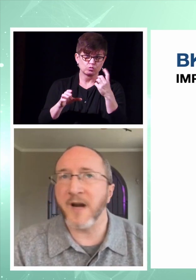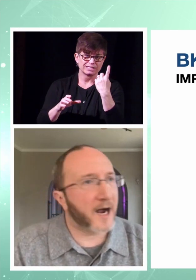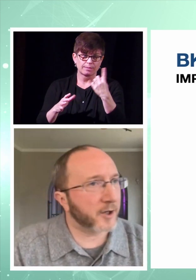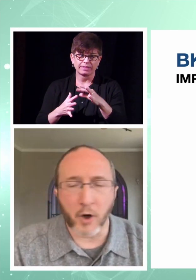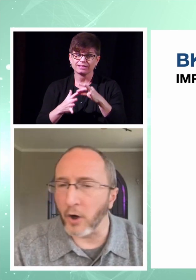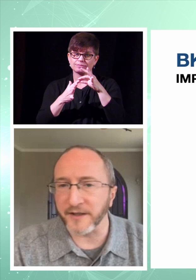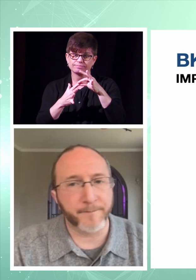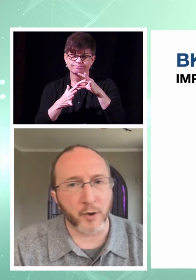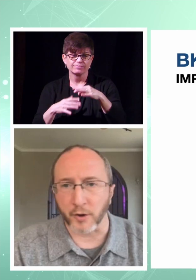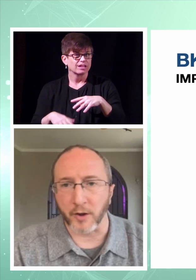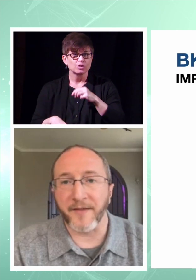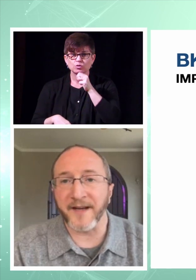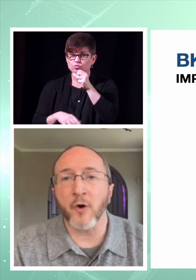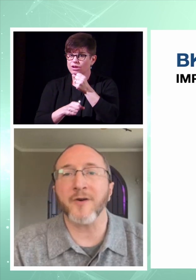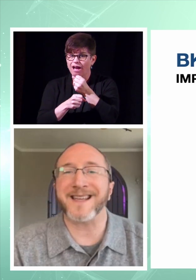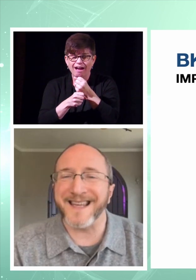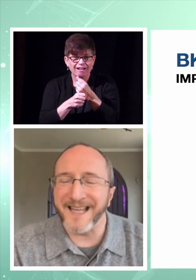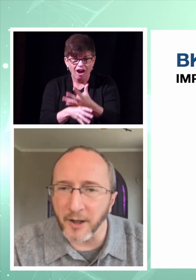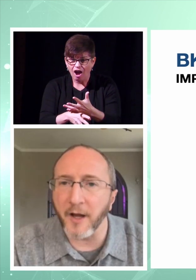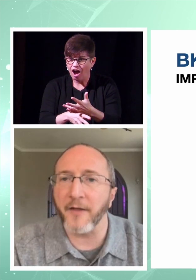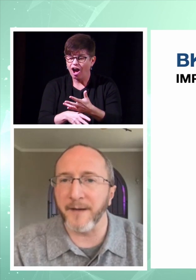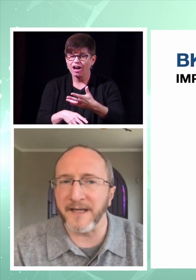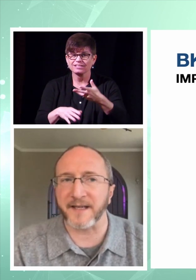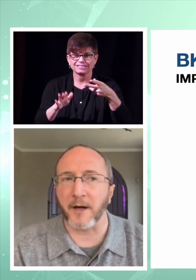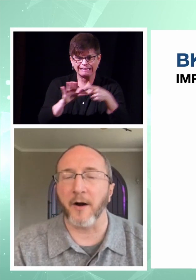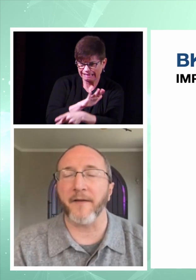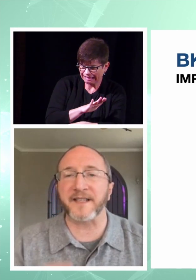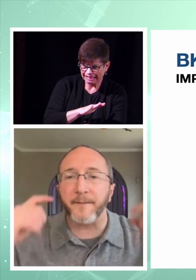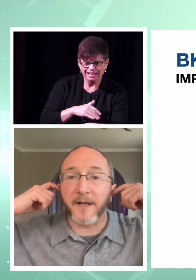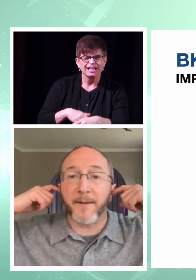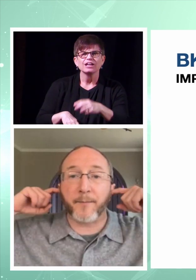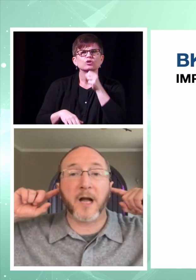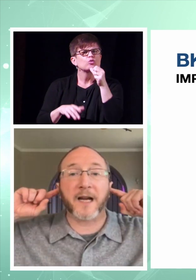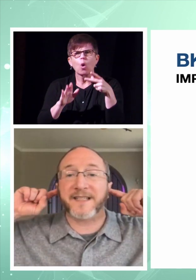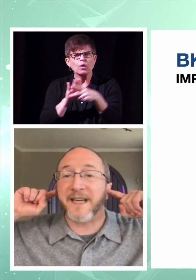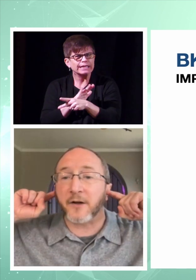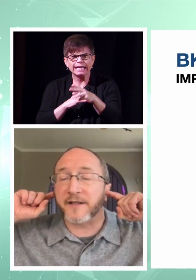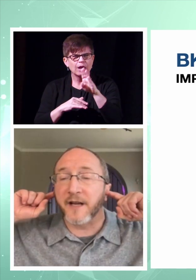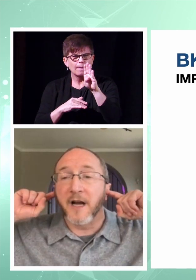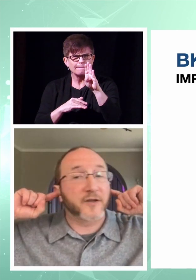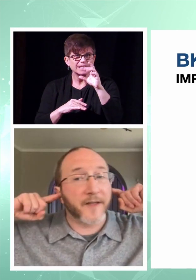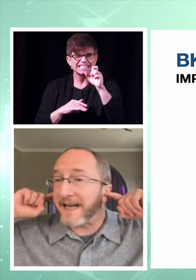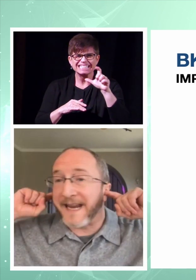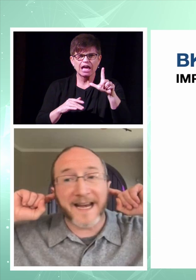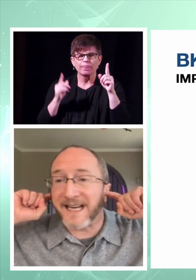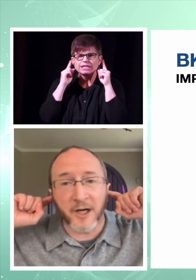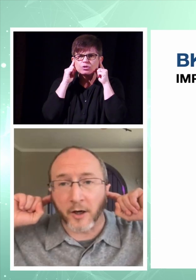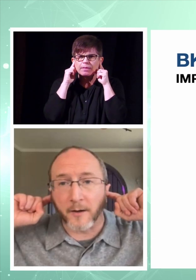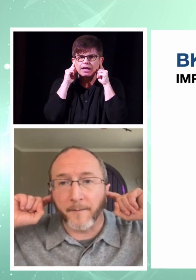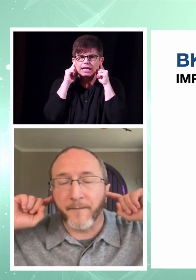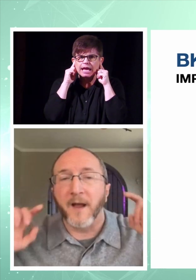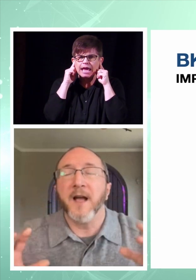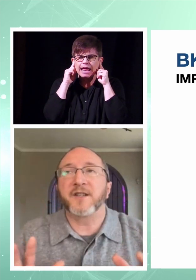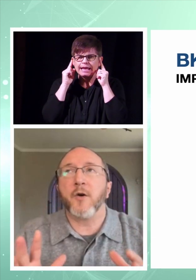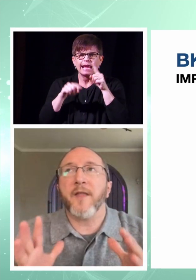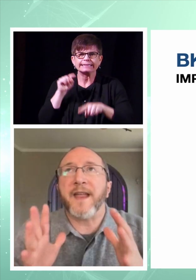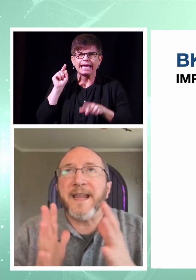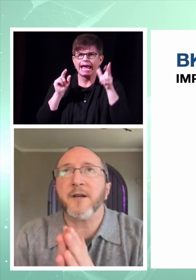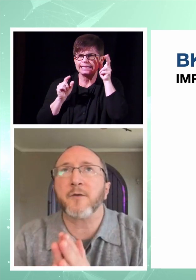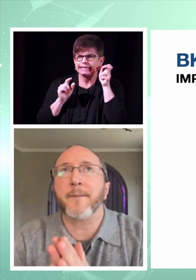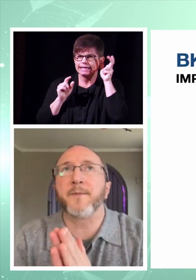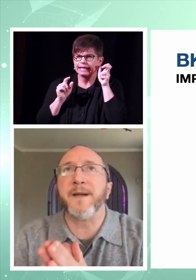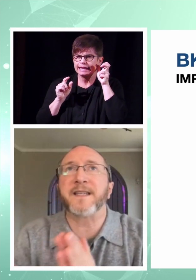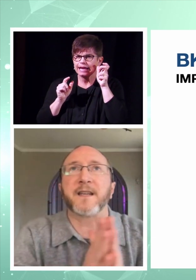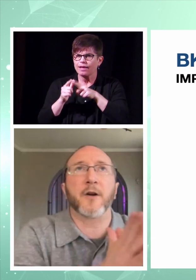They do not cause murder. They don't kill the B cell. They simply plug its ears so that it can't hear. So